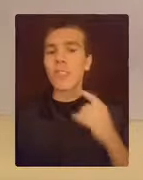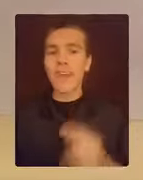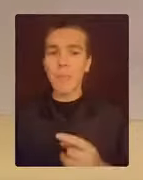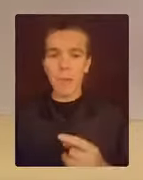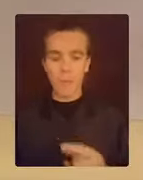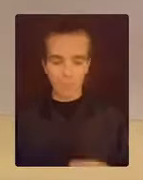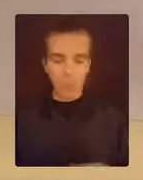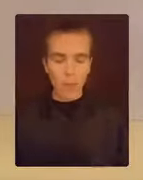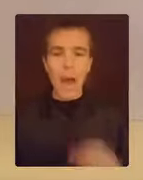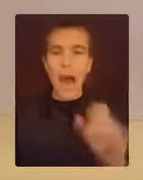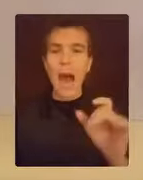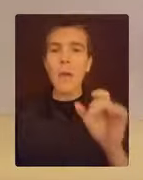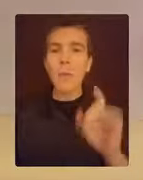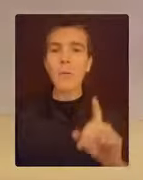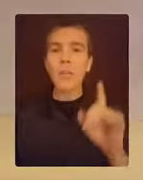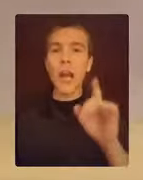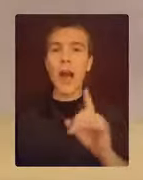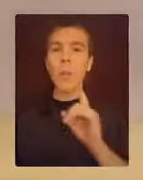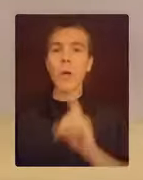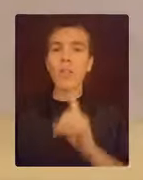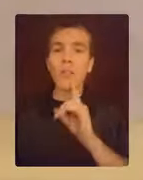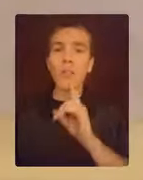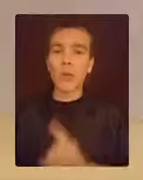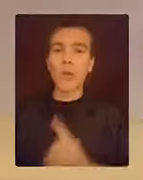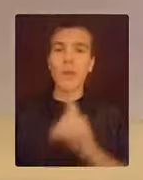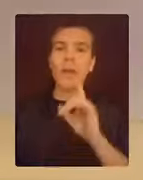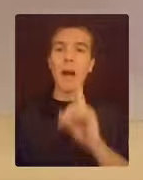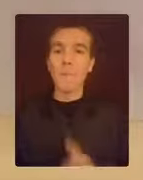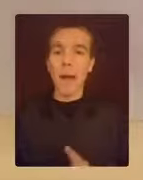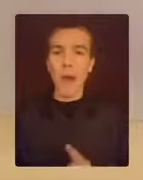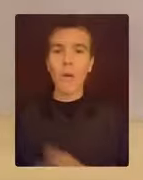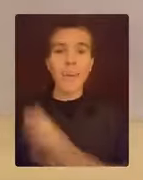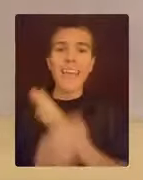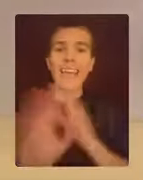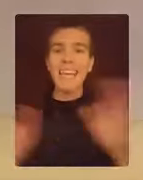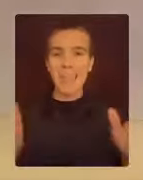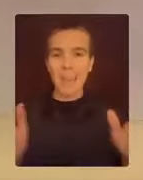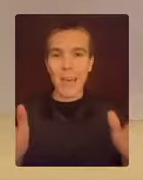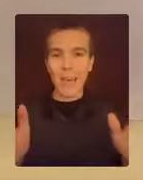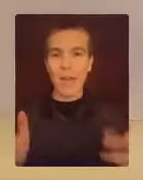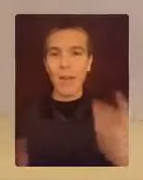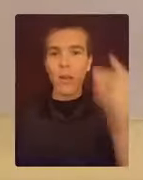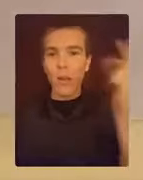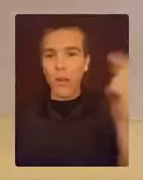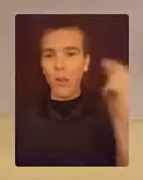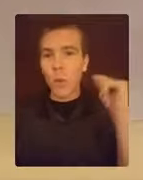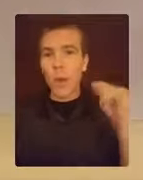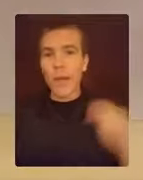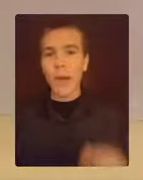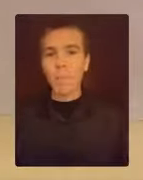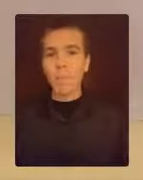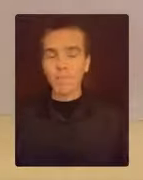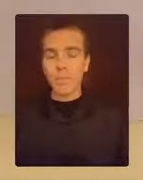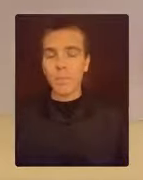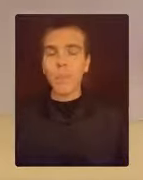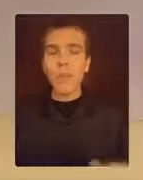the statement, I wish I wasn't dreaming about anything, you'll wake